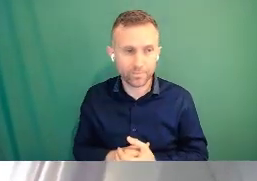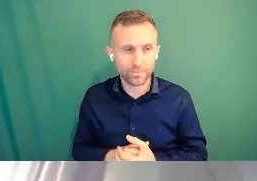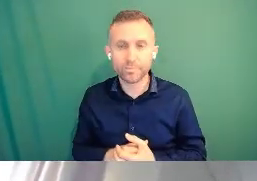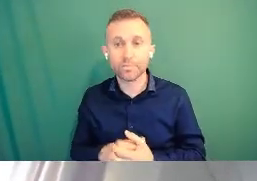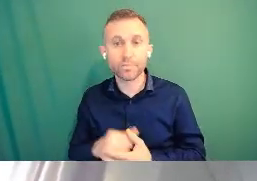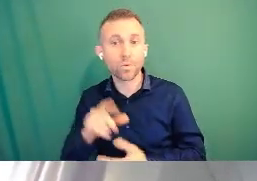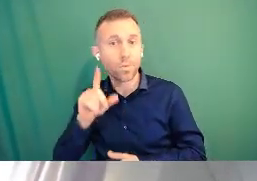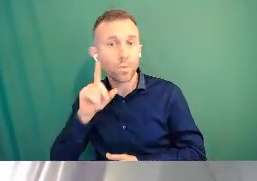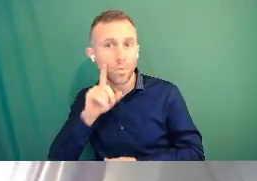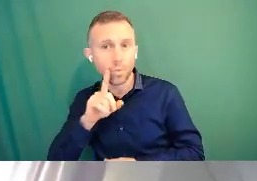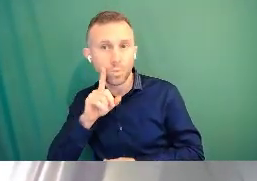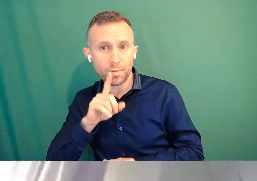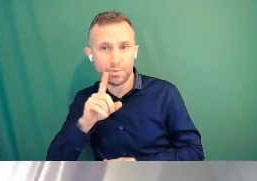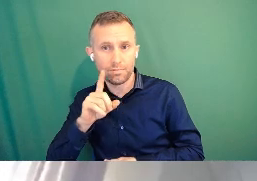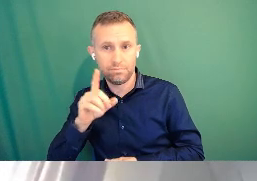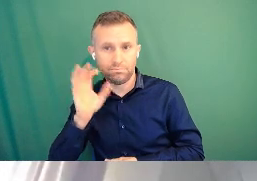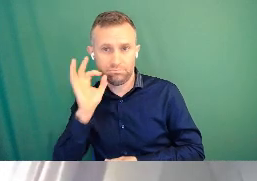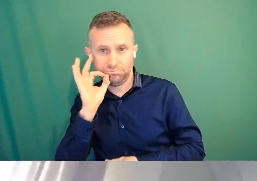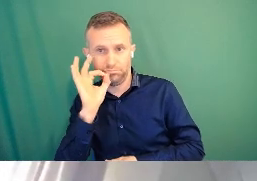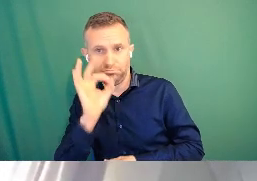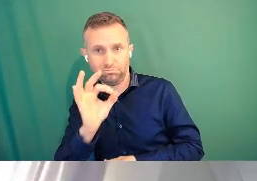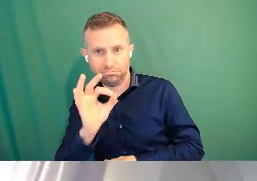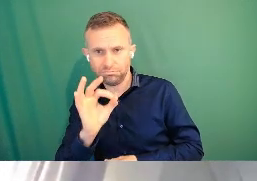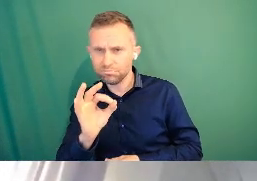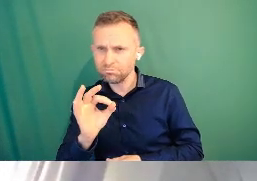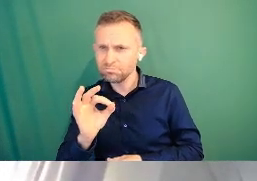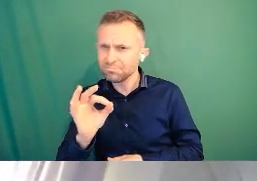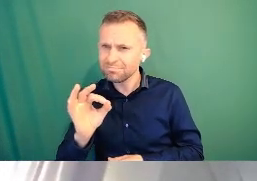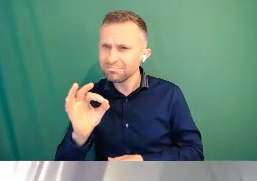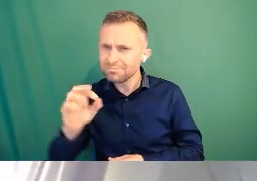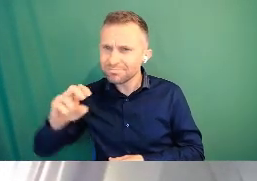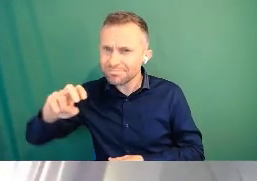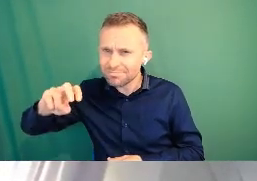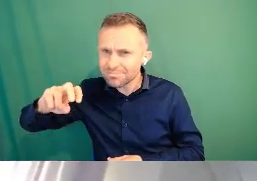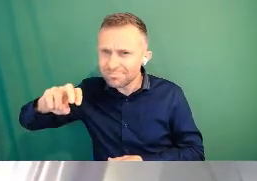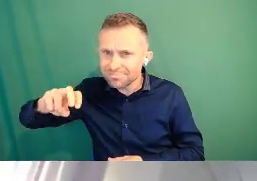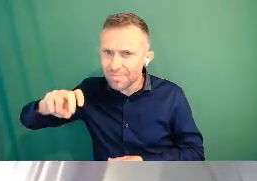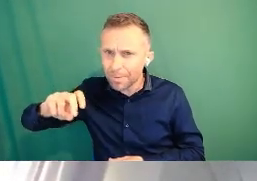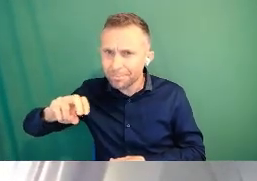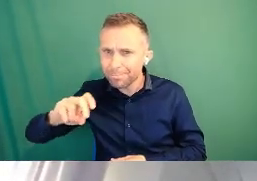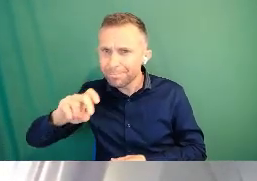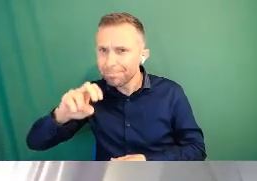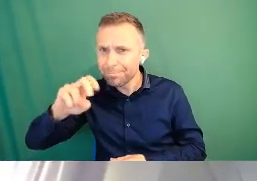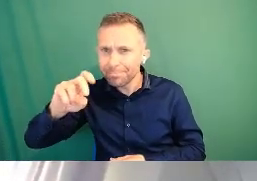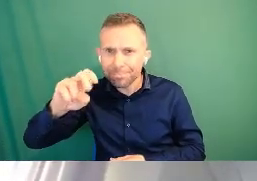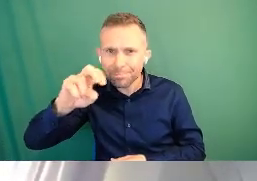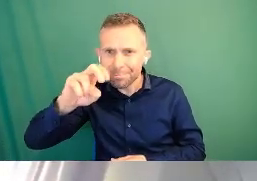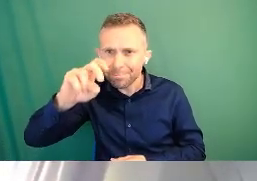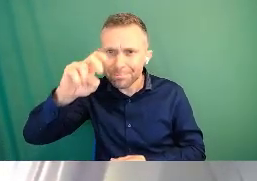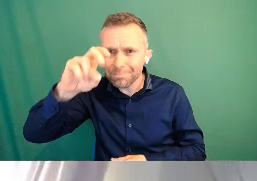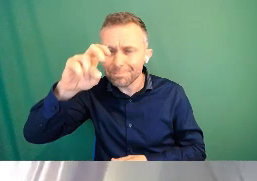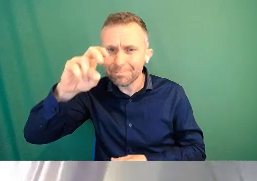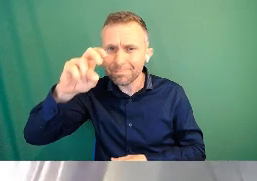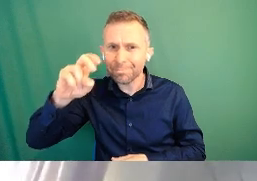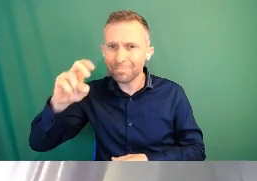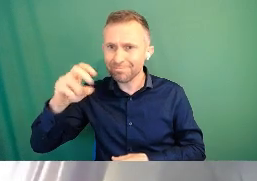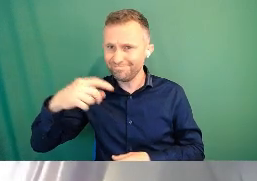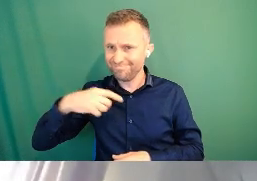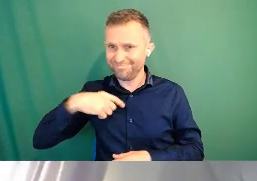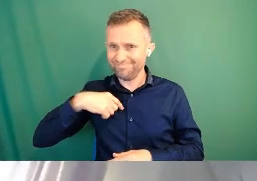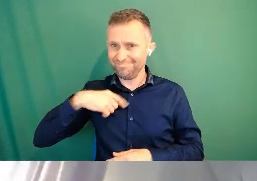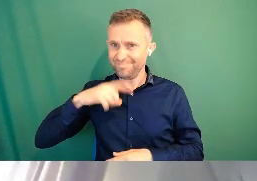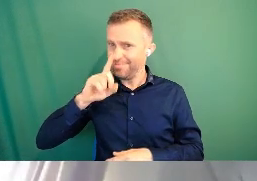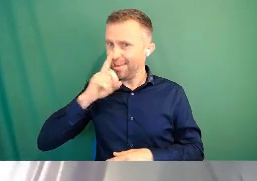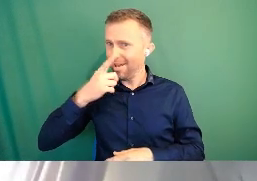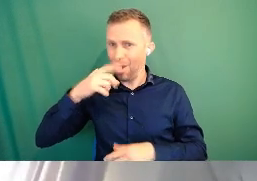you. How do people get when they're upstairs? Because I couldn't go